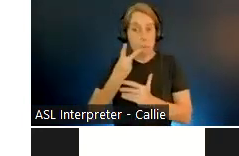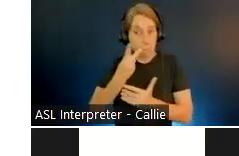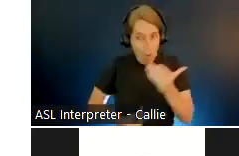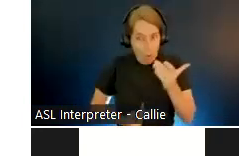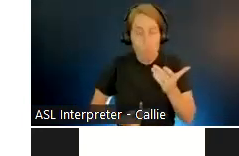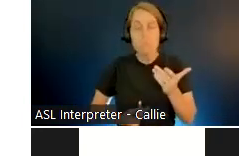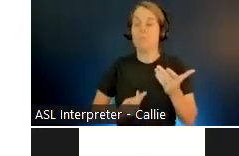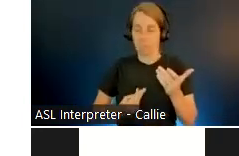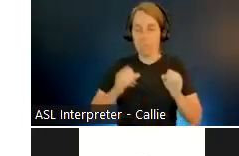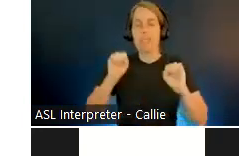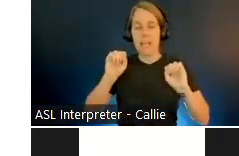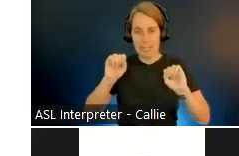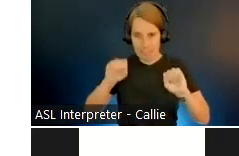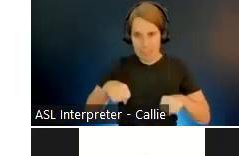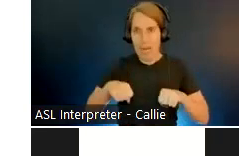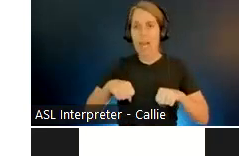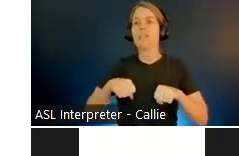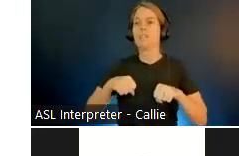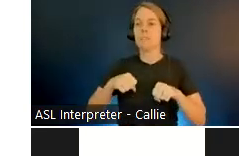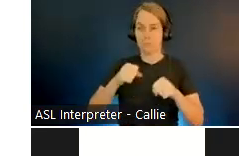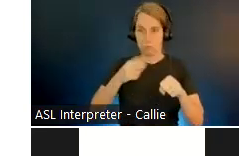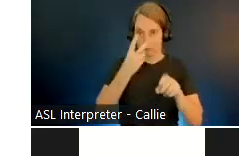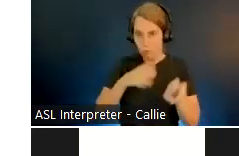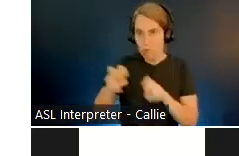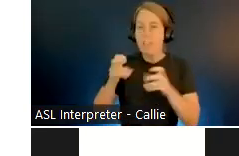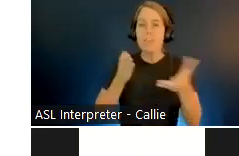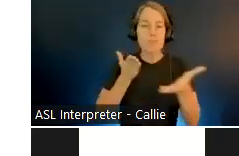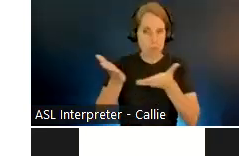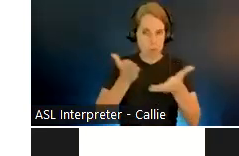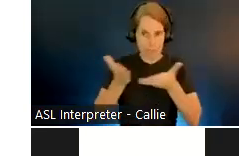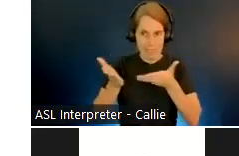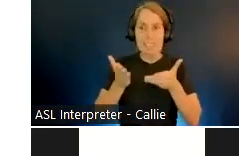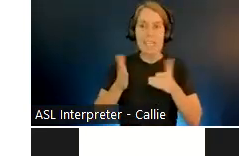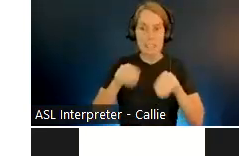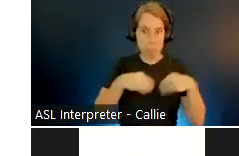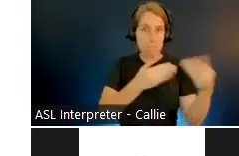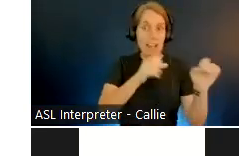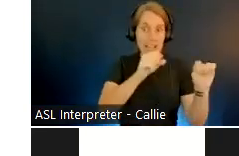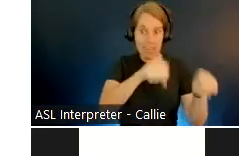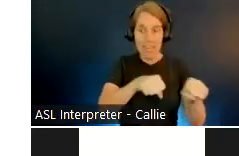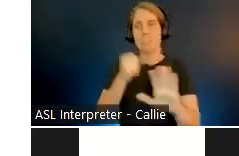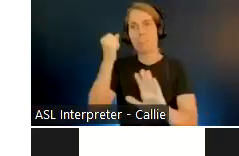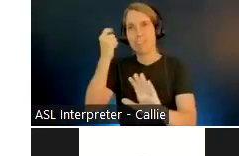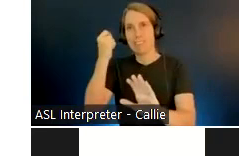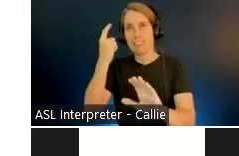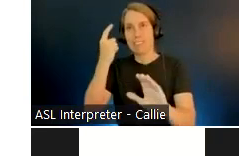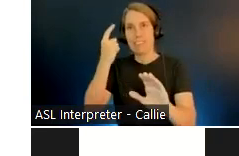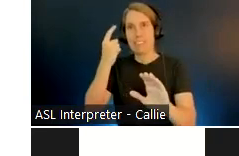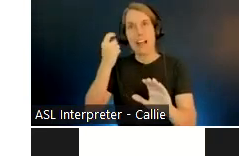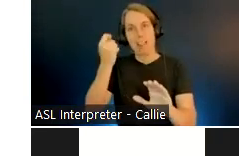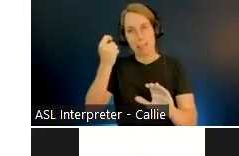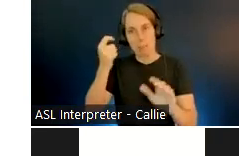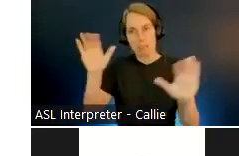services. Now, a lot of these things sound confusingly similar, but the pre-ETS and transition services